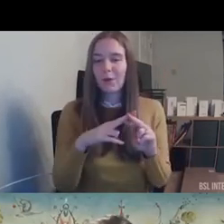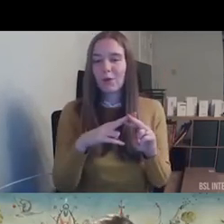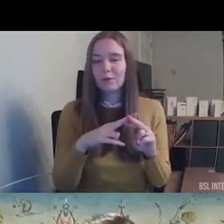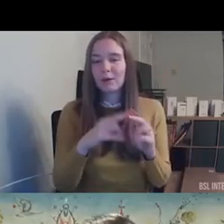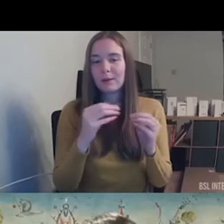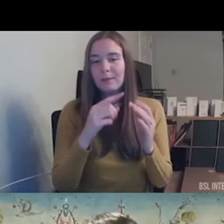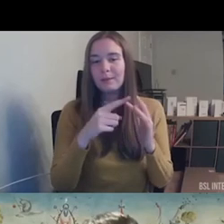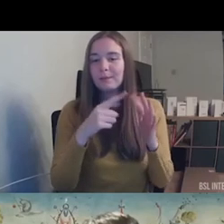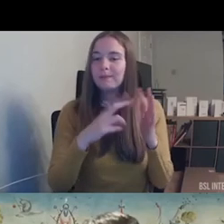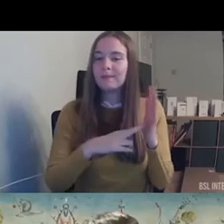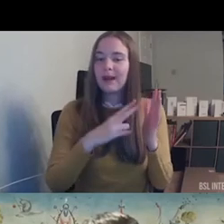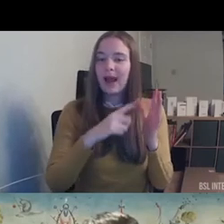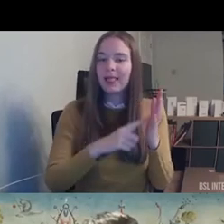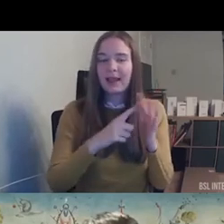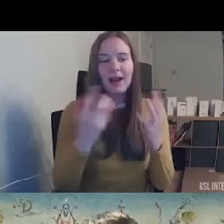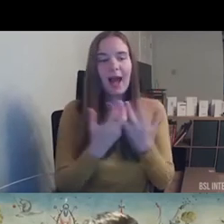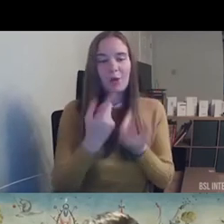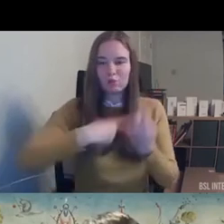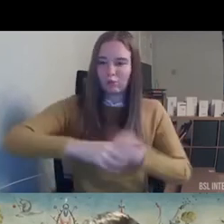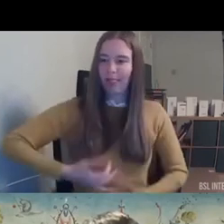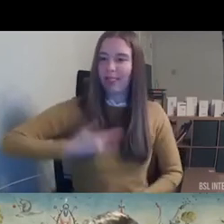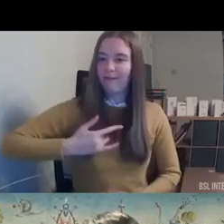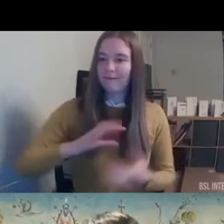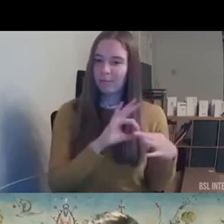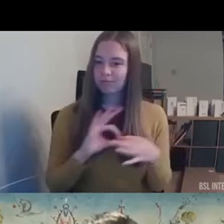together, we're able to sit,